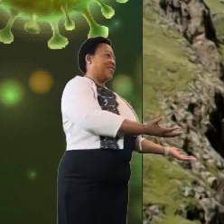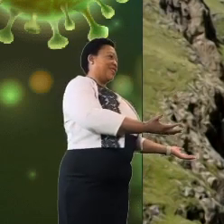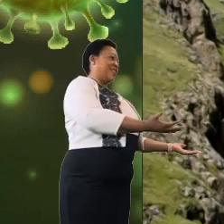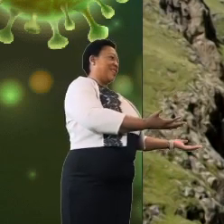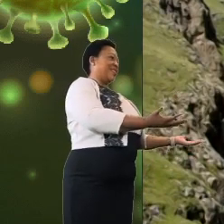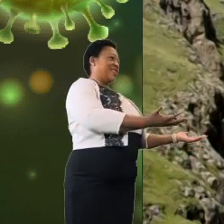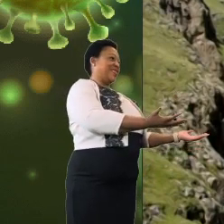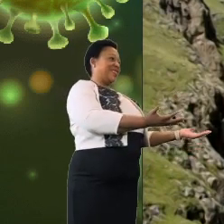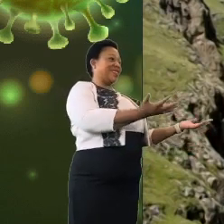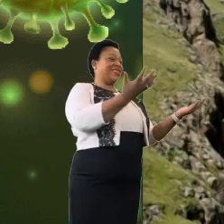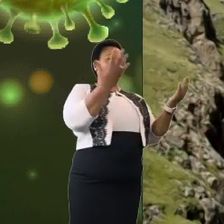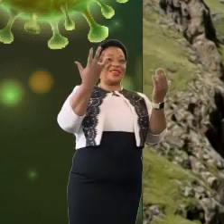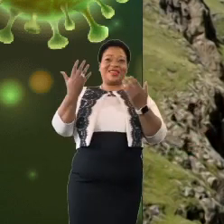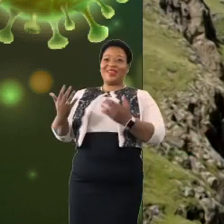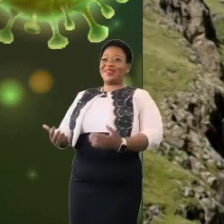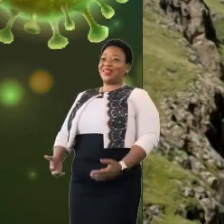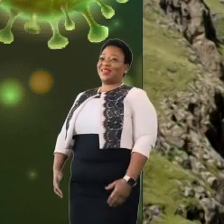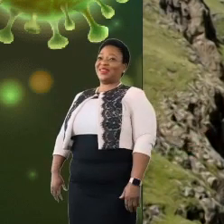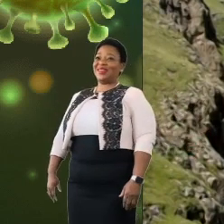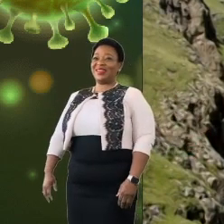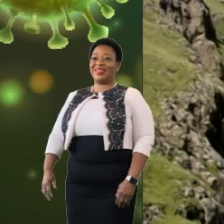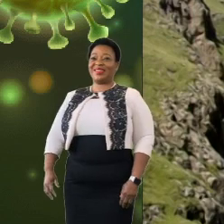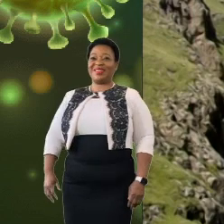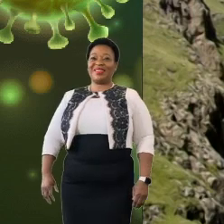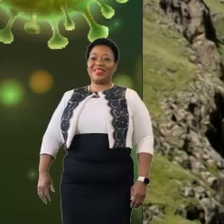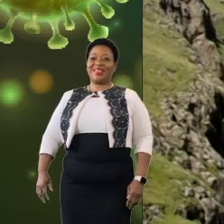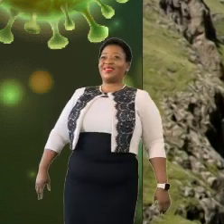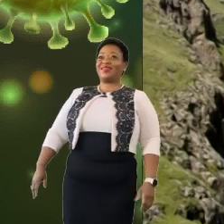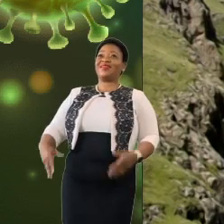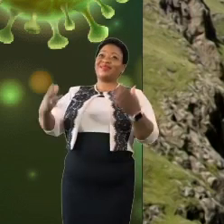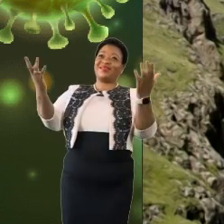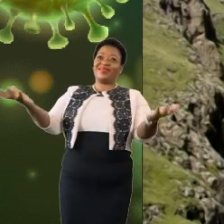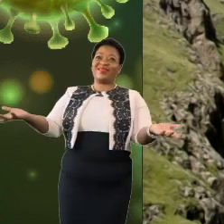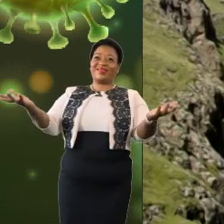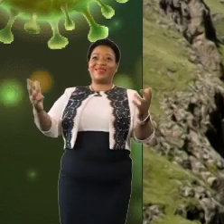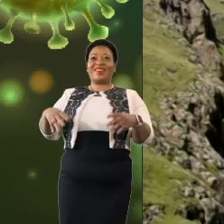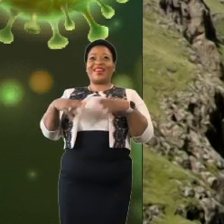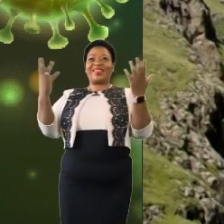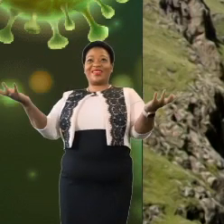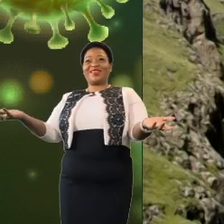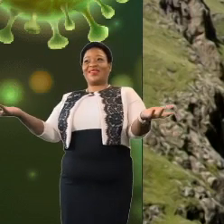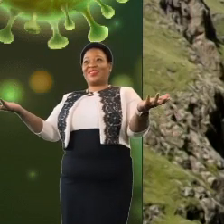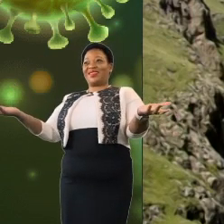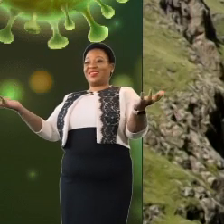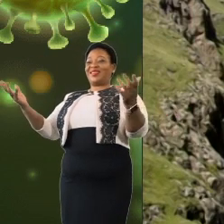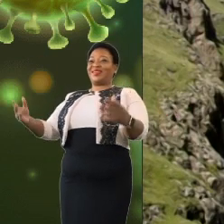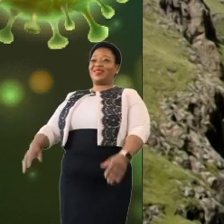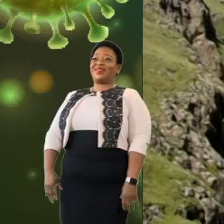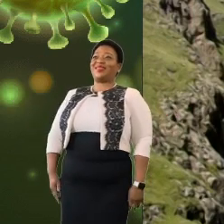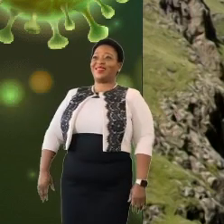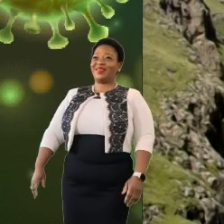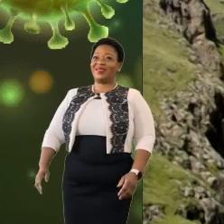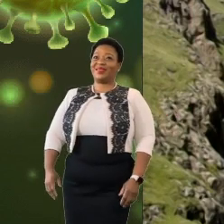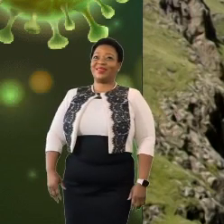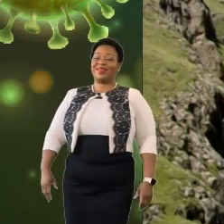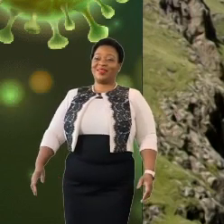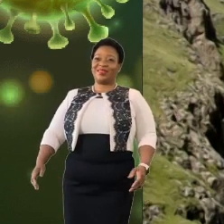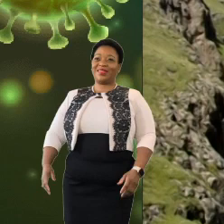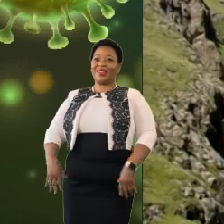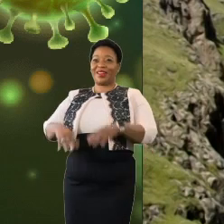in our province. In terms of their interpretation, they should be able to, from